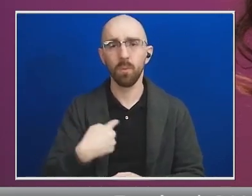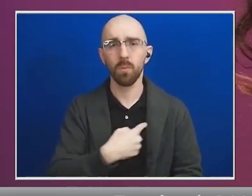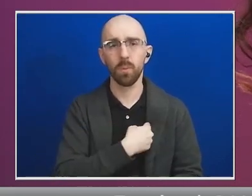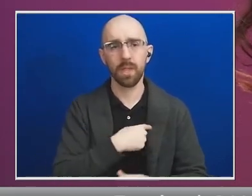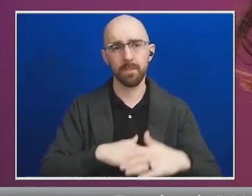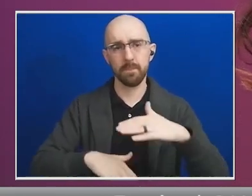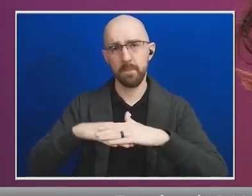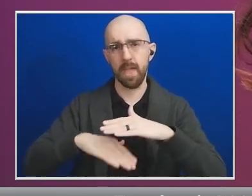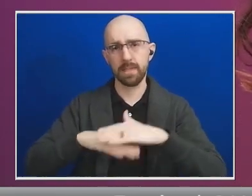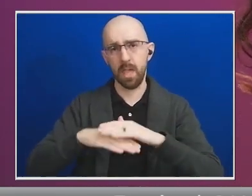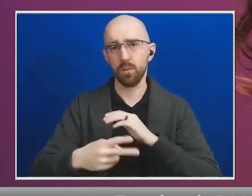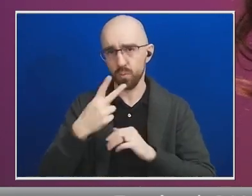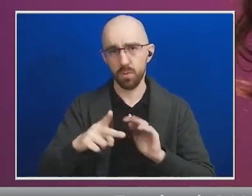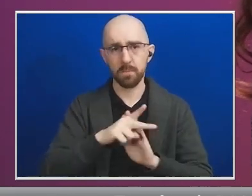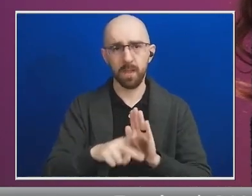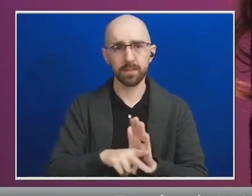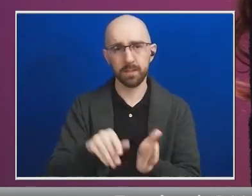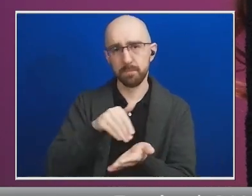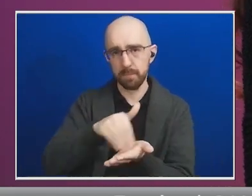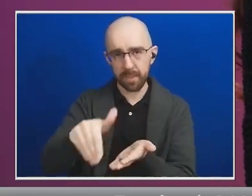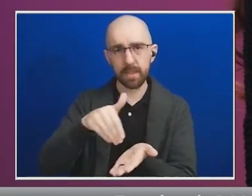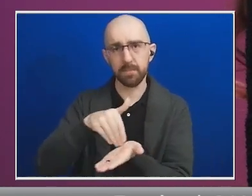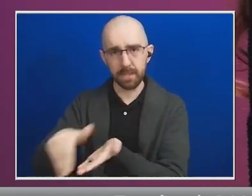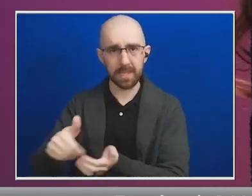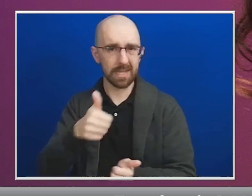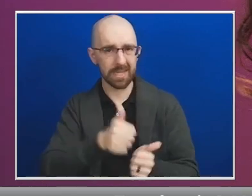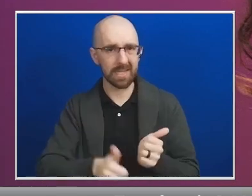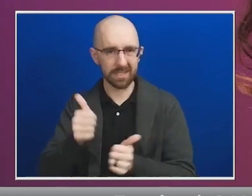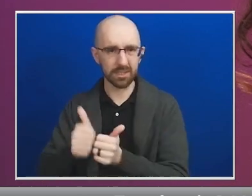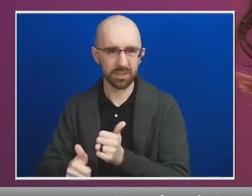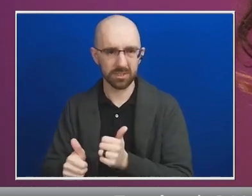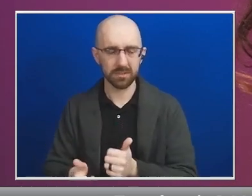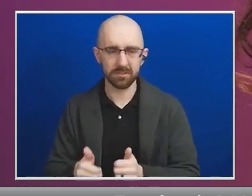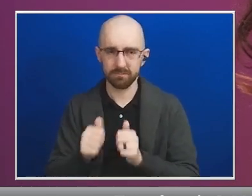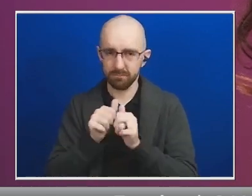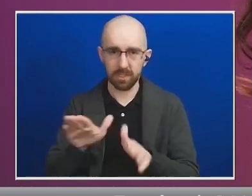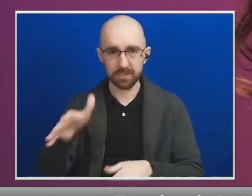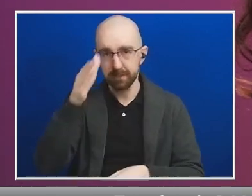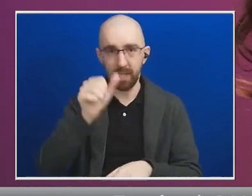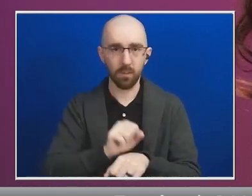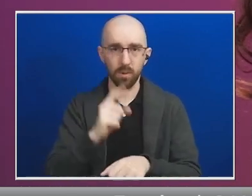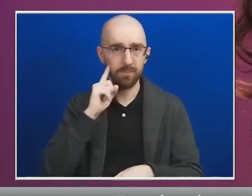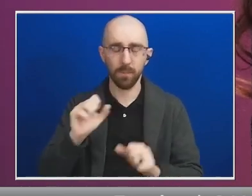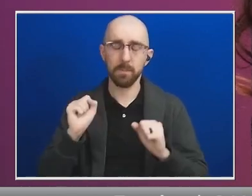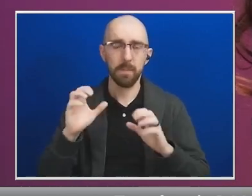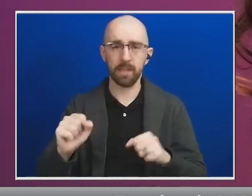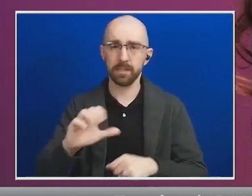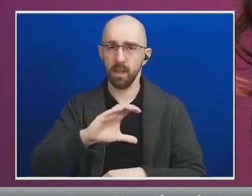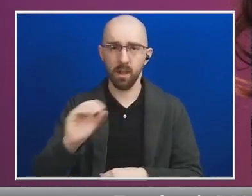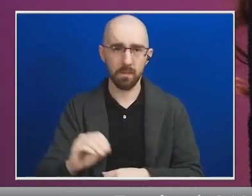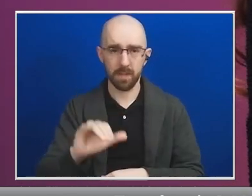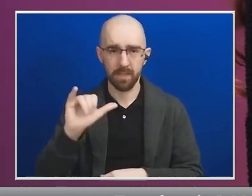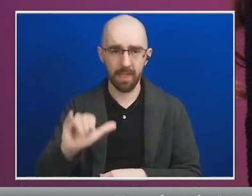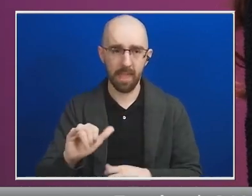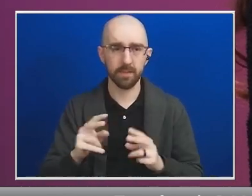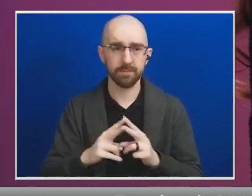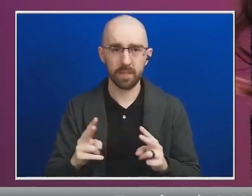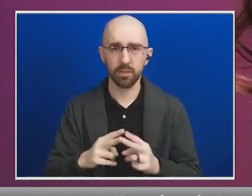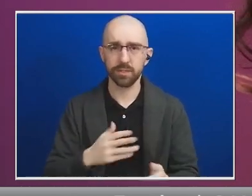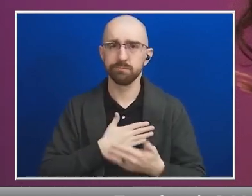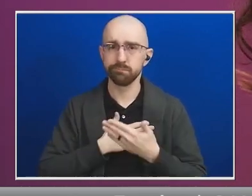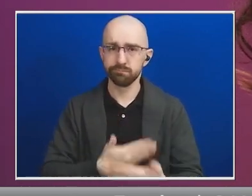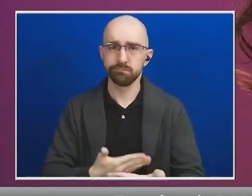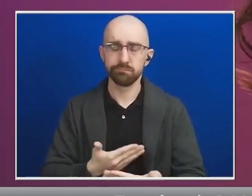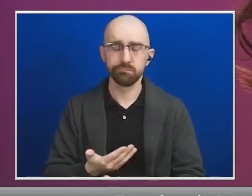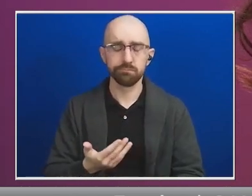at $1 million each. Blessed that his dad worked for an amazing company that was very gracious and grateful to help us make sure